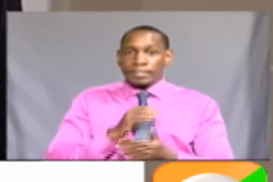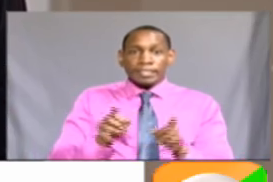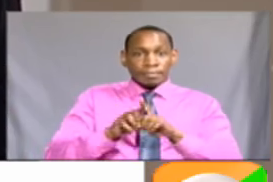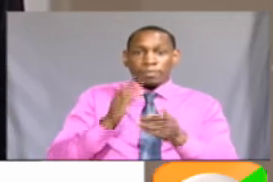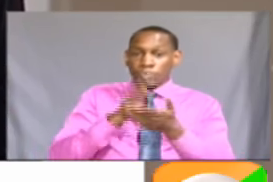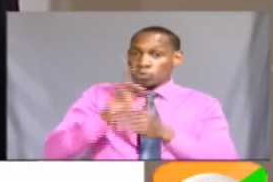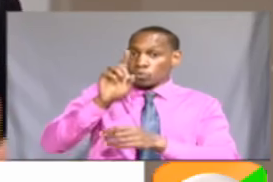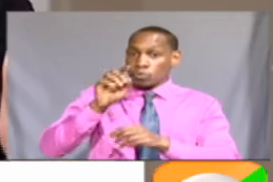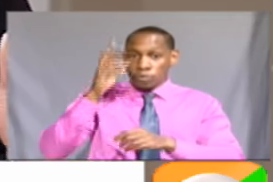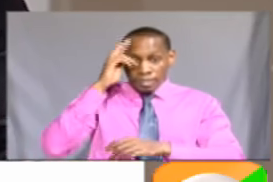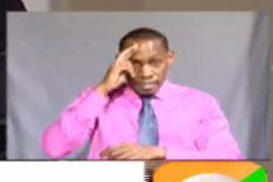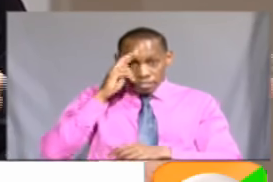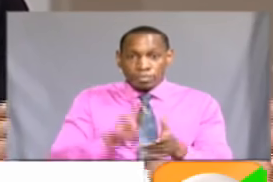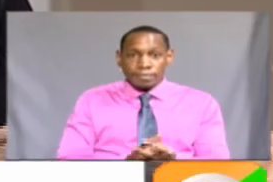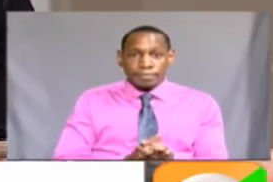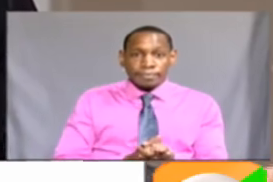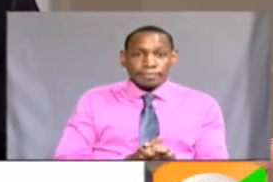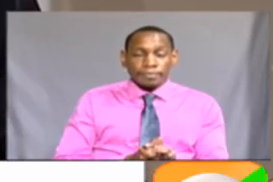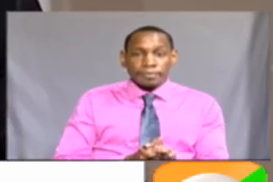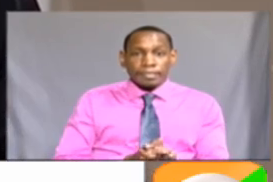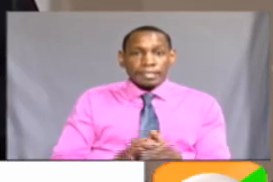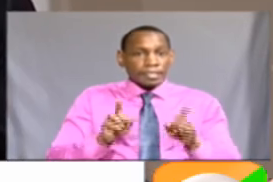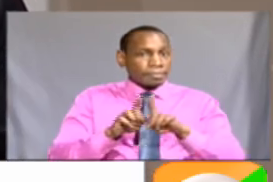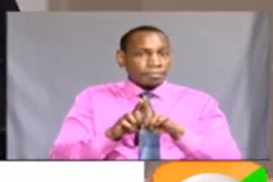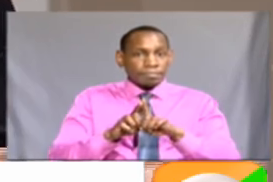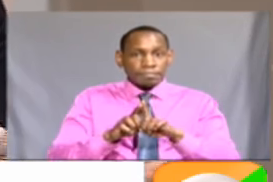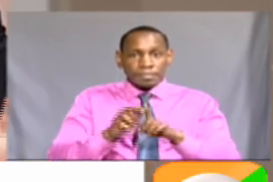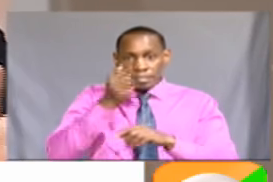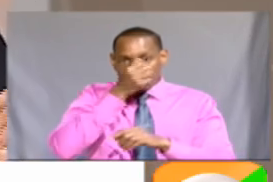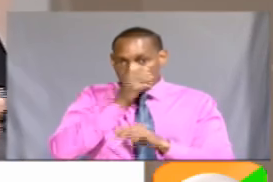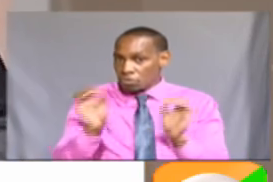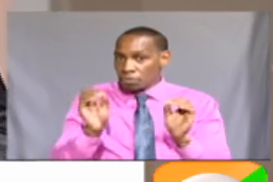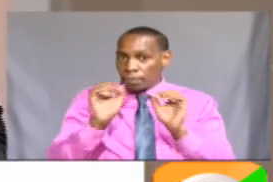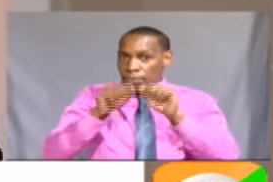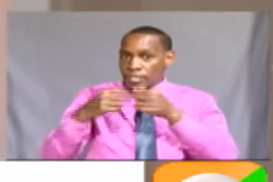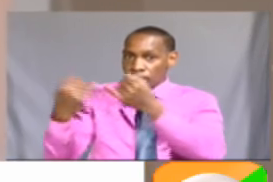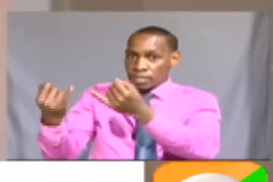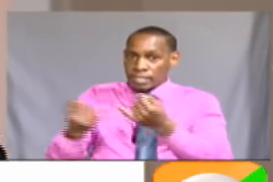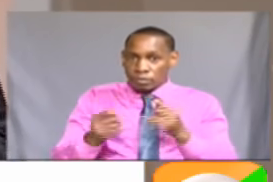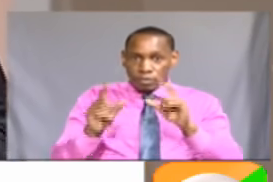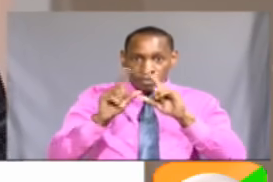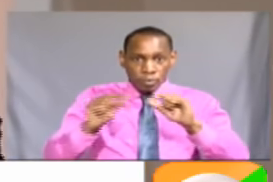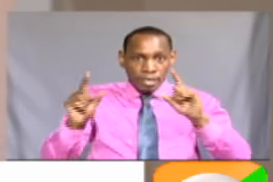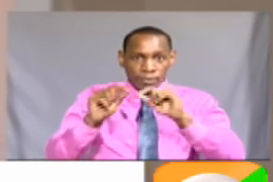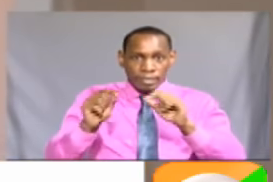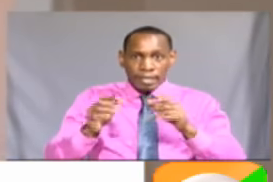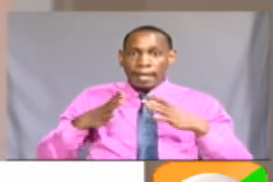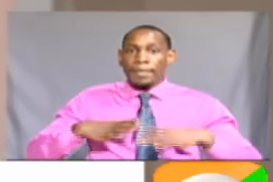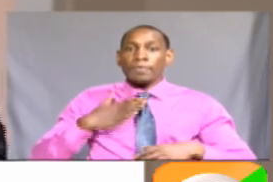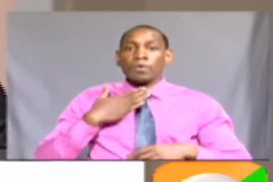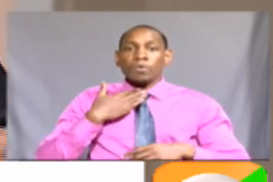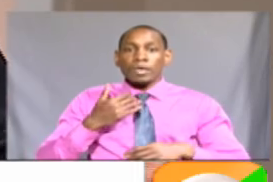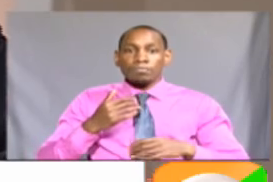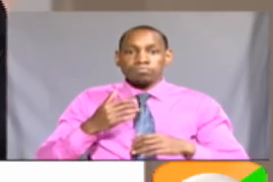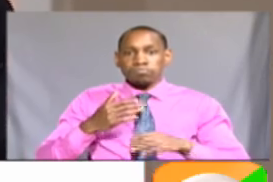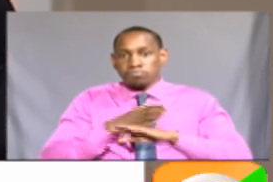are legitimate reasons. And it will not fly to introduce terminologies like guys are trying to sidetrack